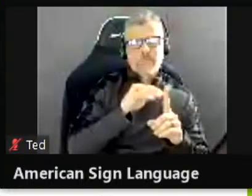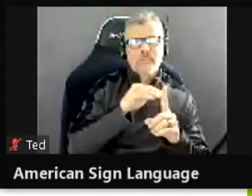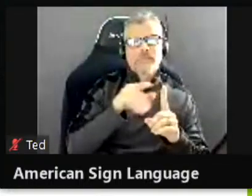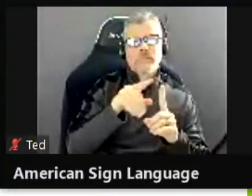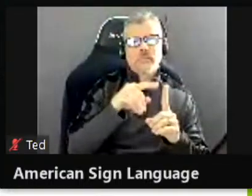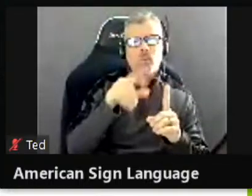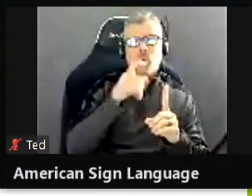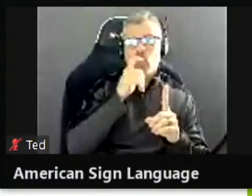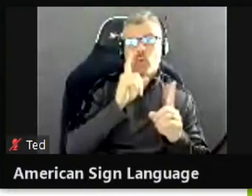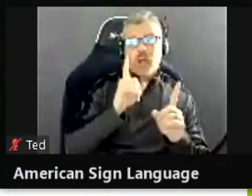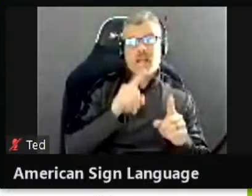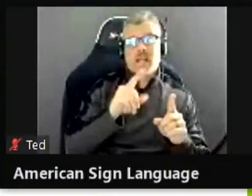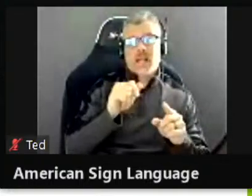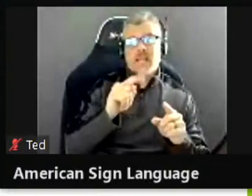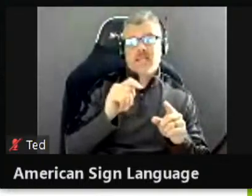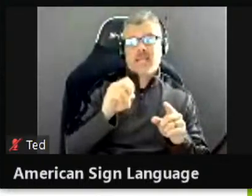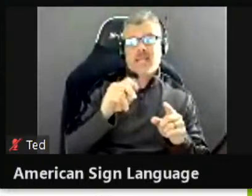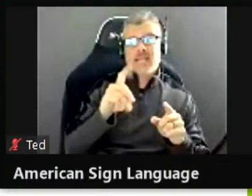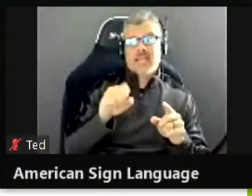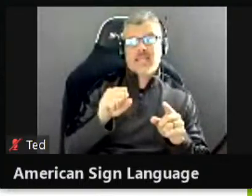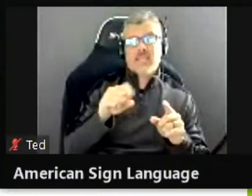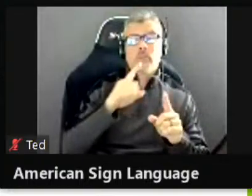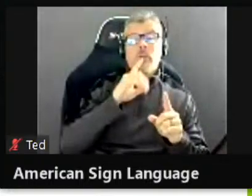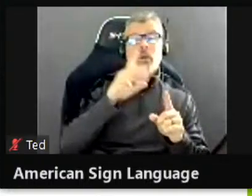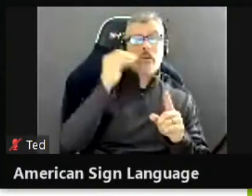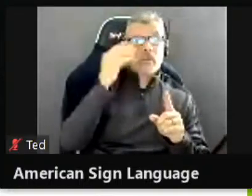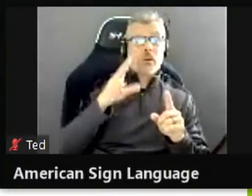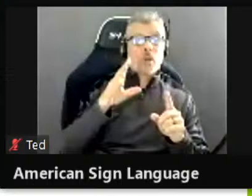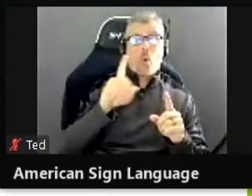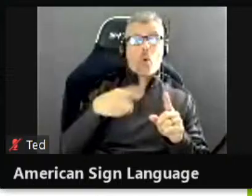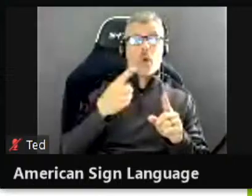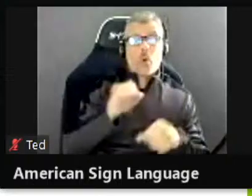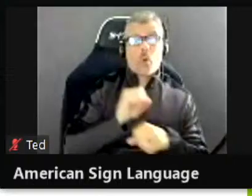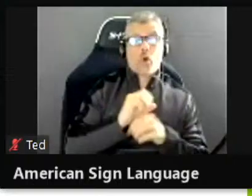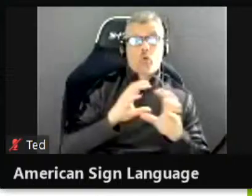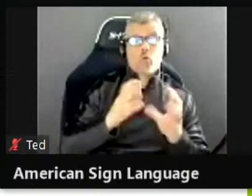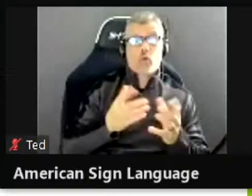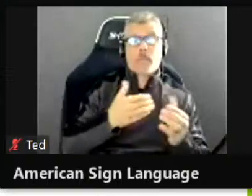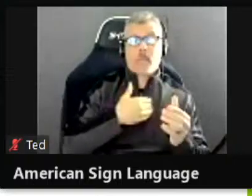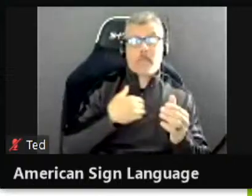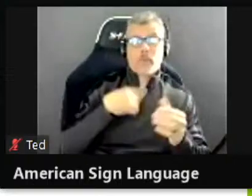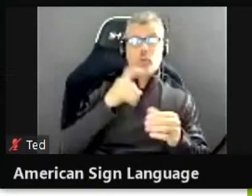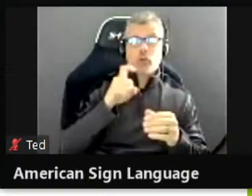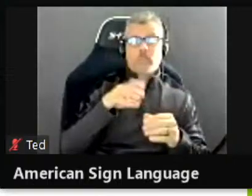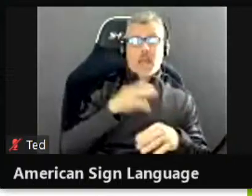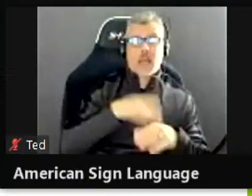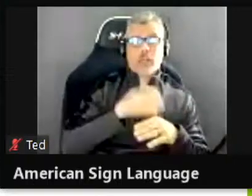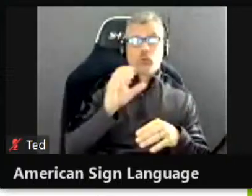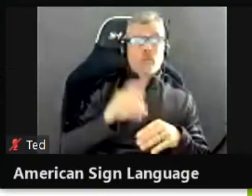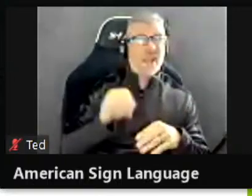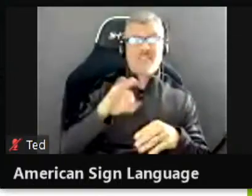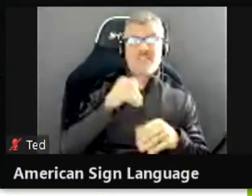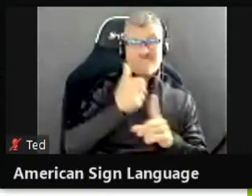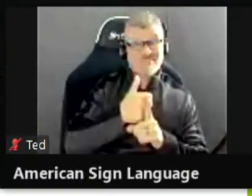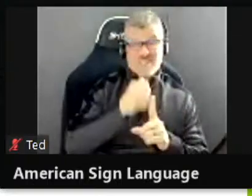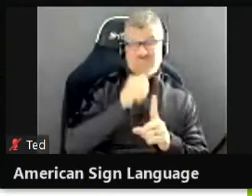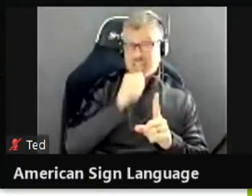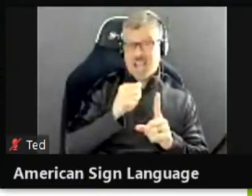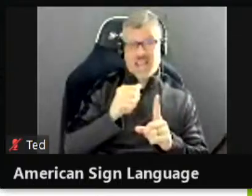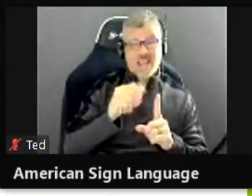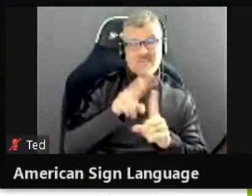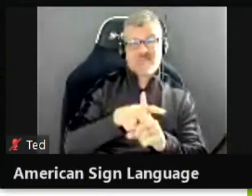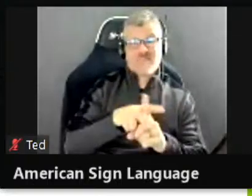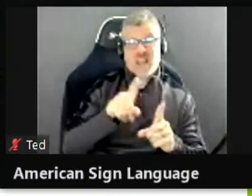attendees that only workgroup members should be on the Zoom. If you are not a workgroup member, a designated workgroup member, appointed workgroup